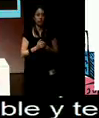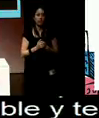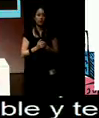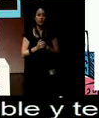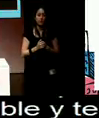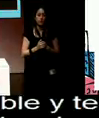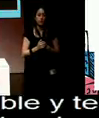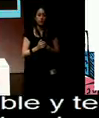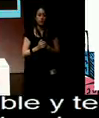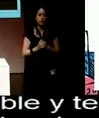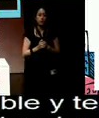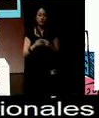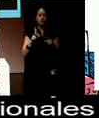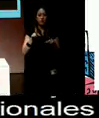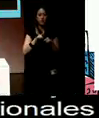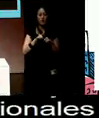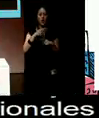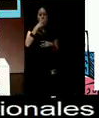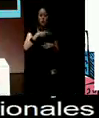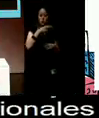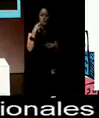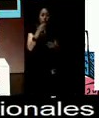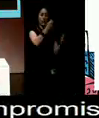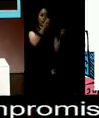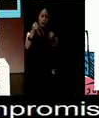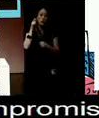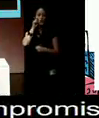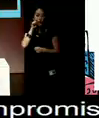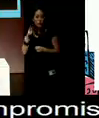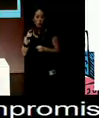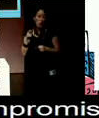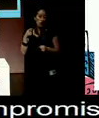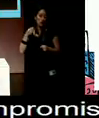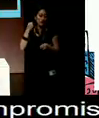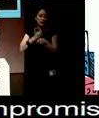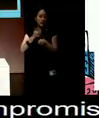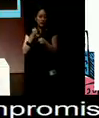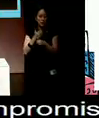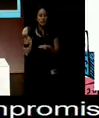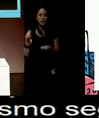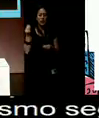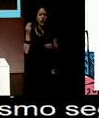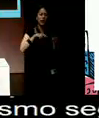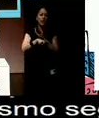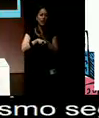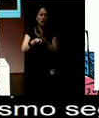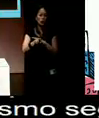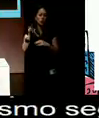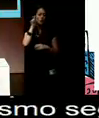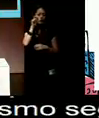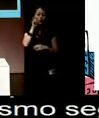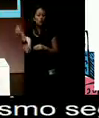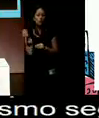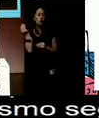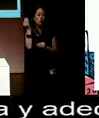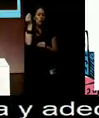that the professionals set as accessible. Our commitment is to carry on working in this